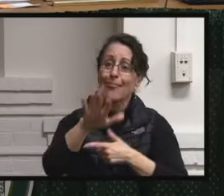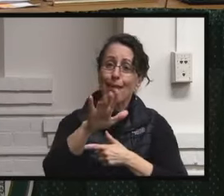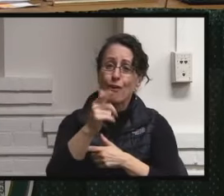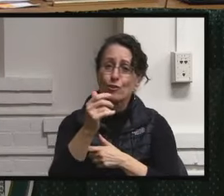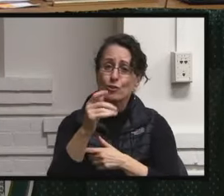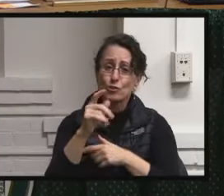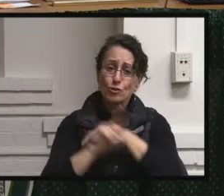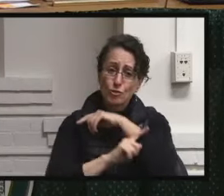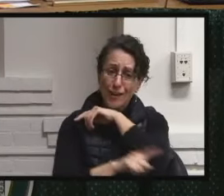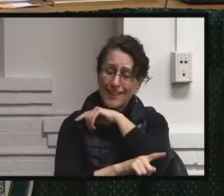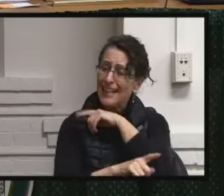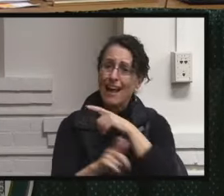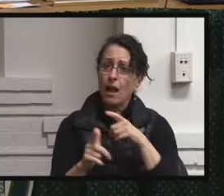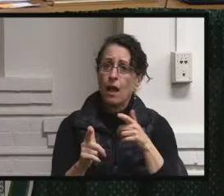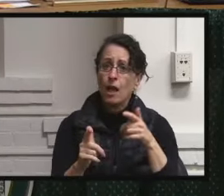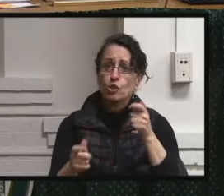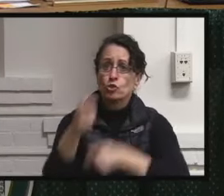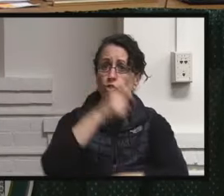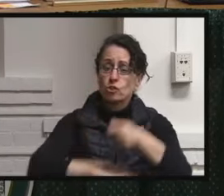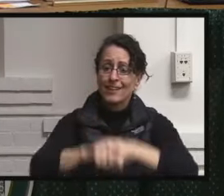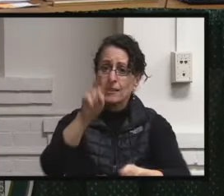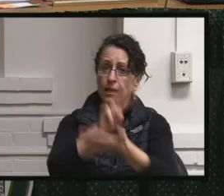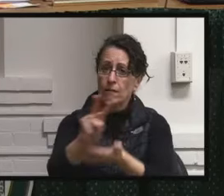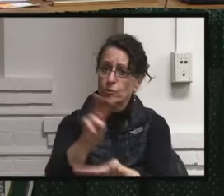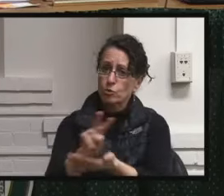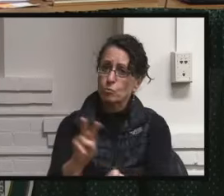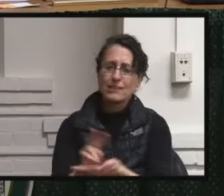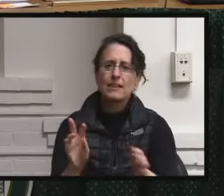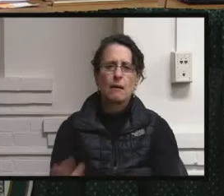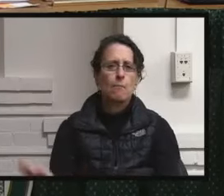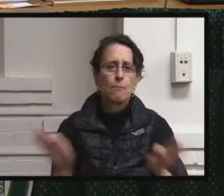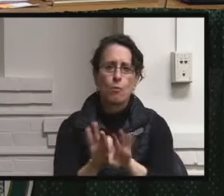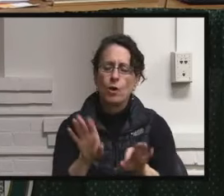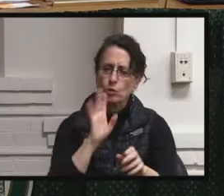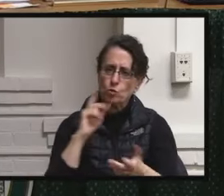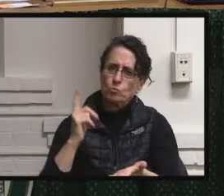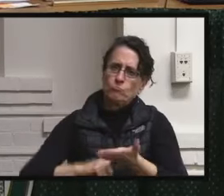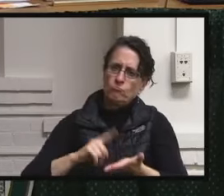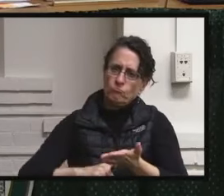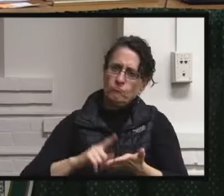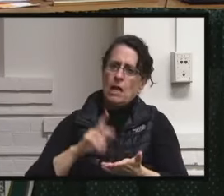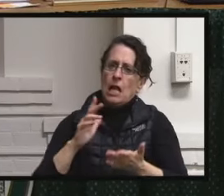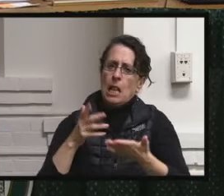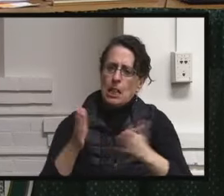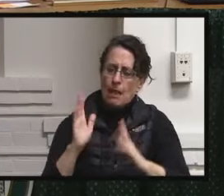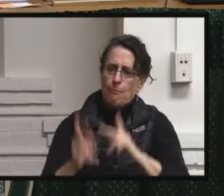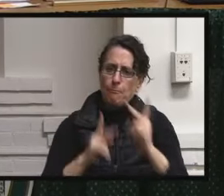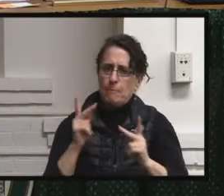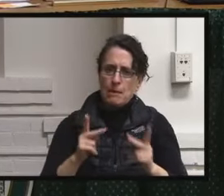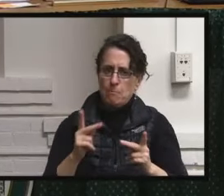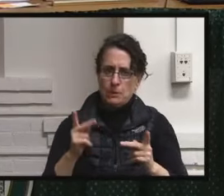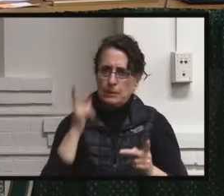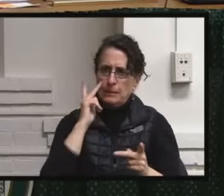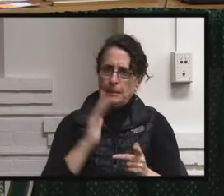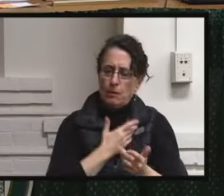that some more. That's the first issue. Mm-hmm. The second question